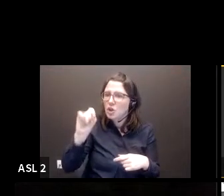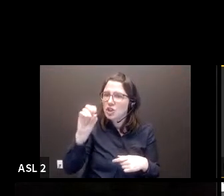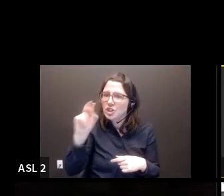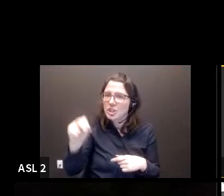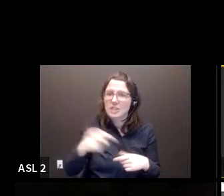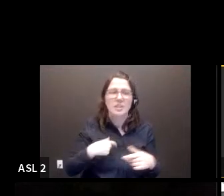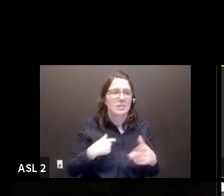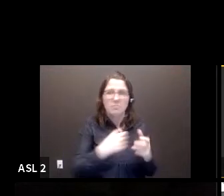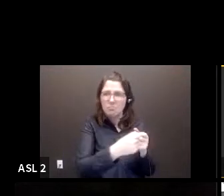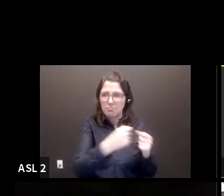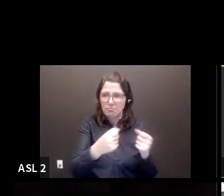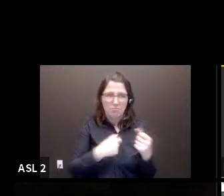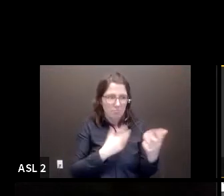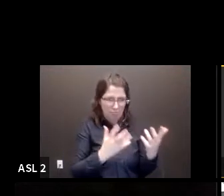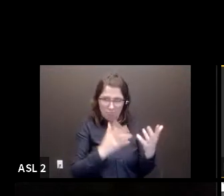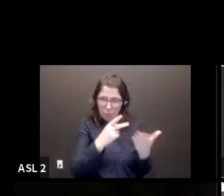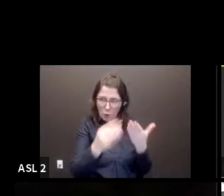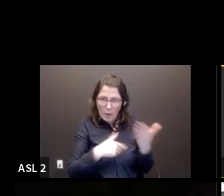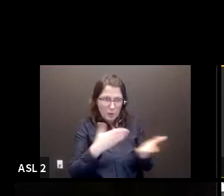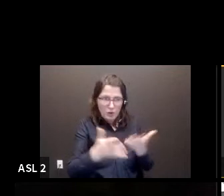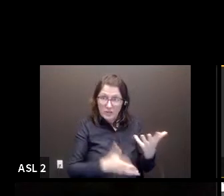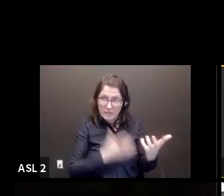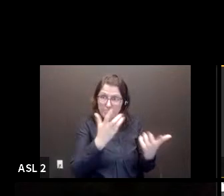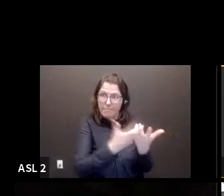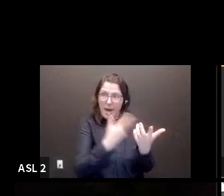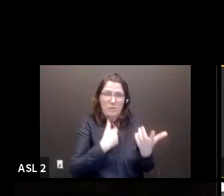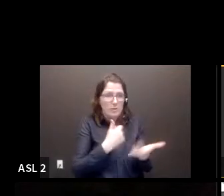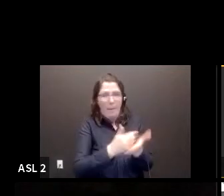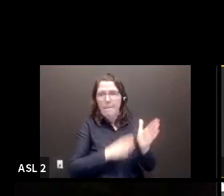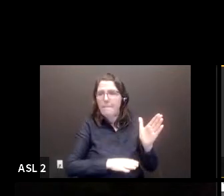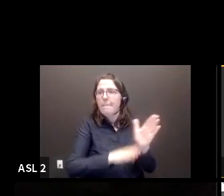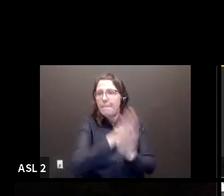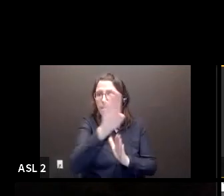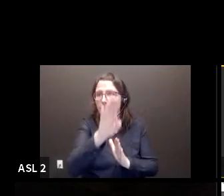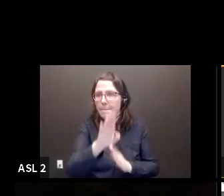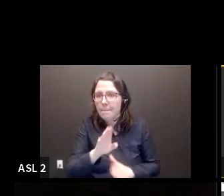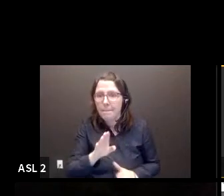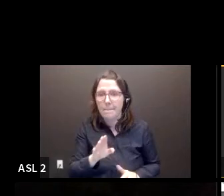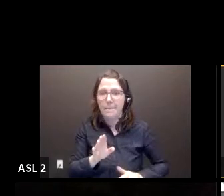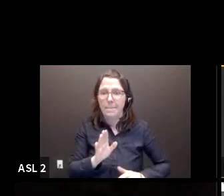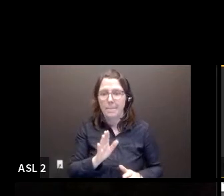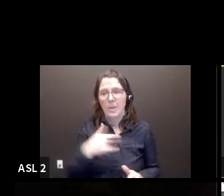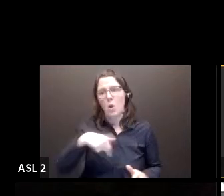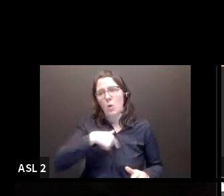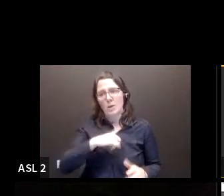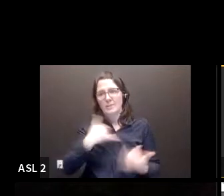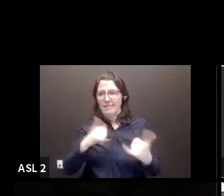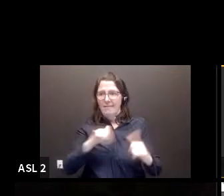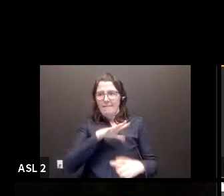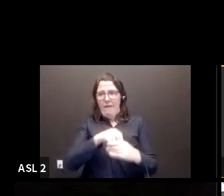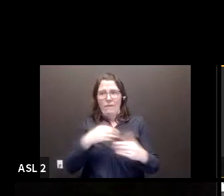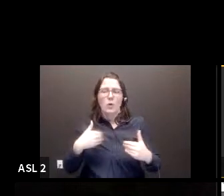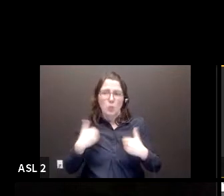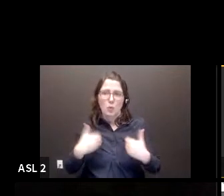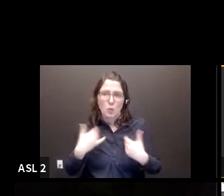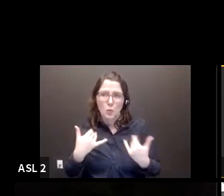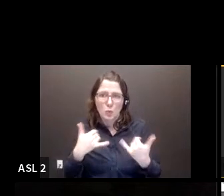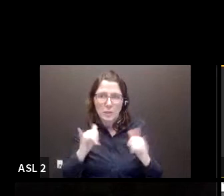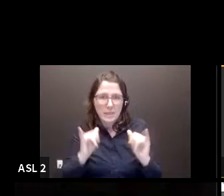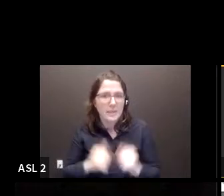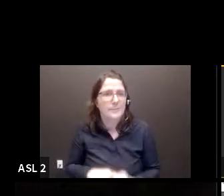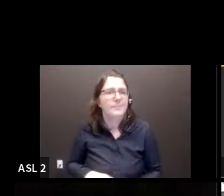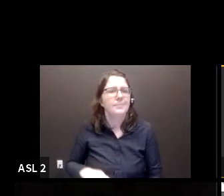as they grow so there's still a lot of youth work there's not a service that doesn't have a youth component and that's where we're continuing do we measure